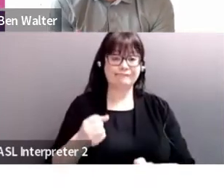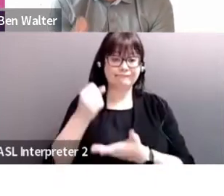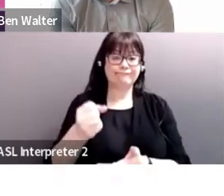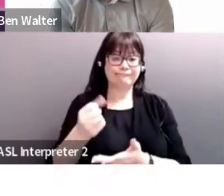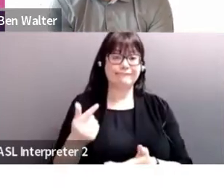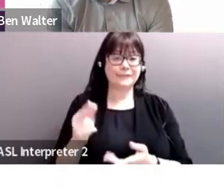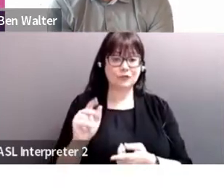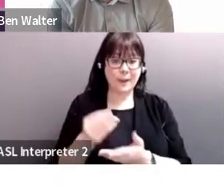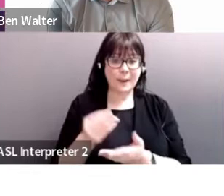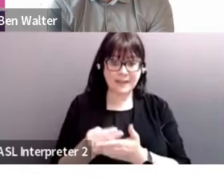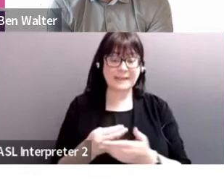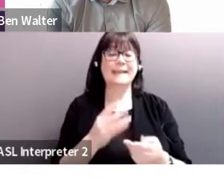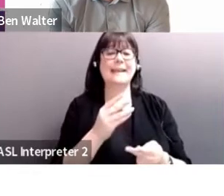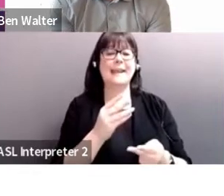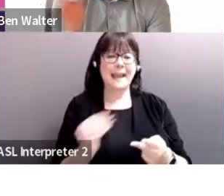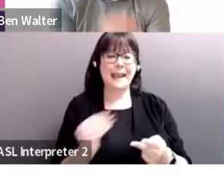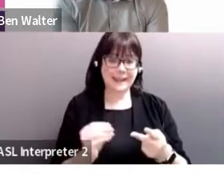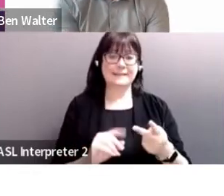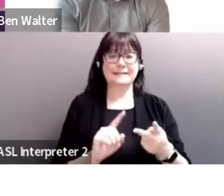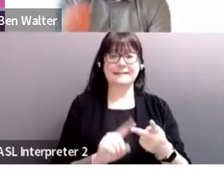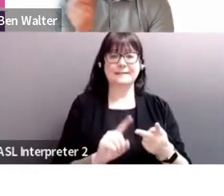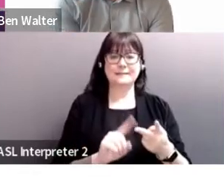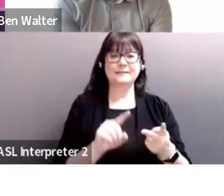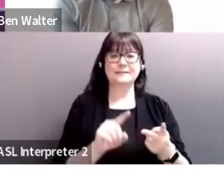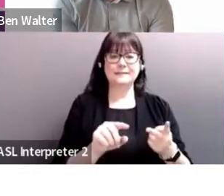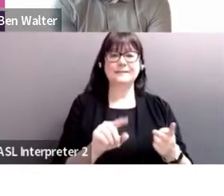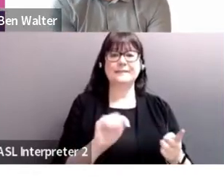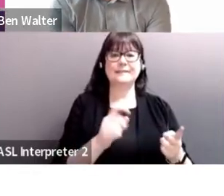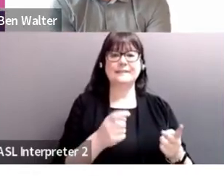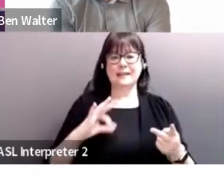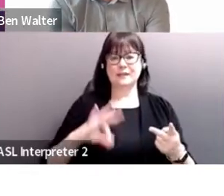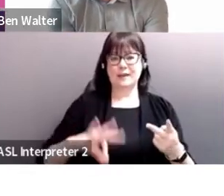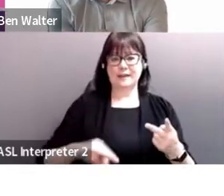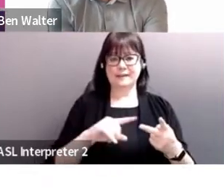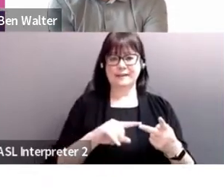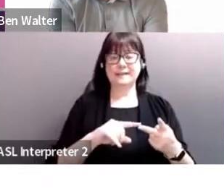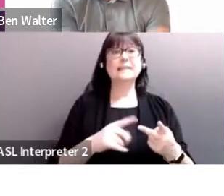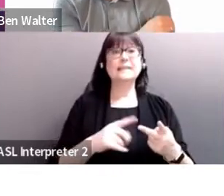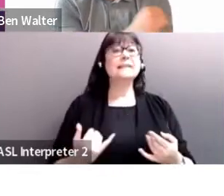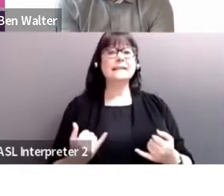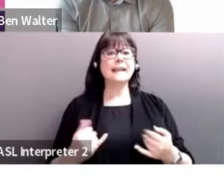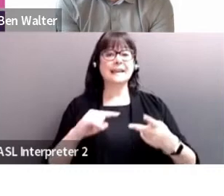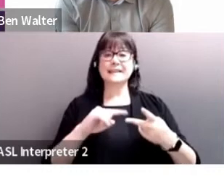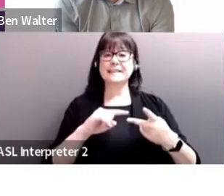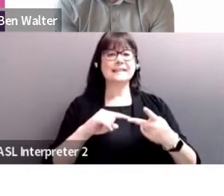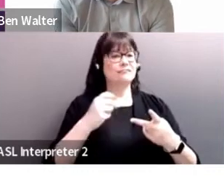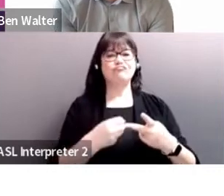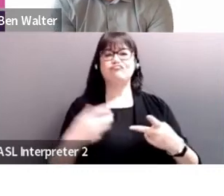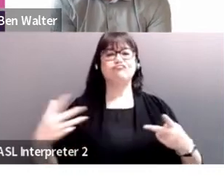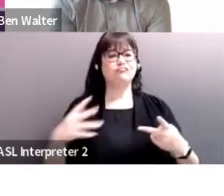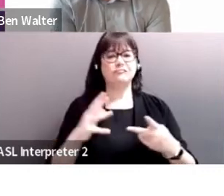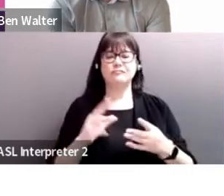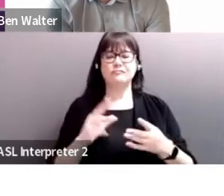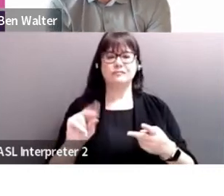And there are some really great tax credit programs out there. We're not going to be talking too much about tax credits today, but we do have a ton on our